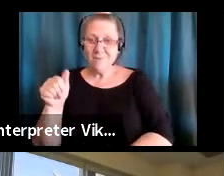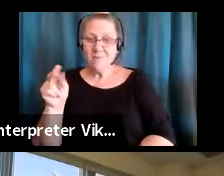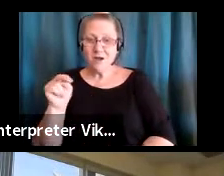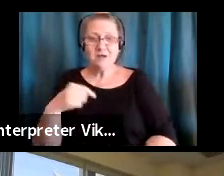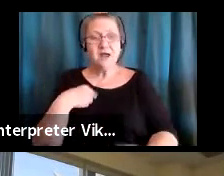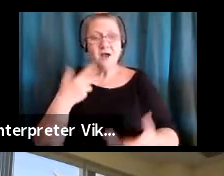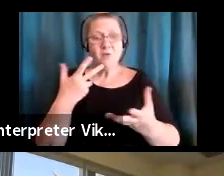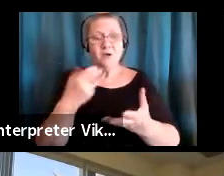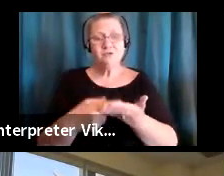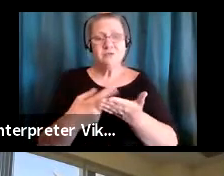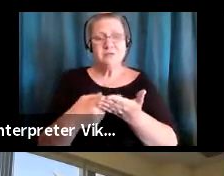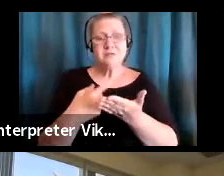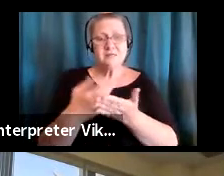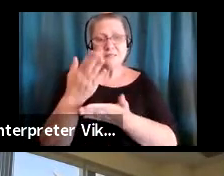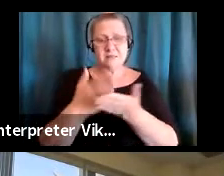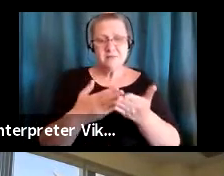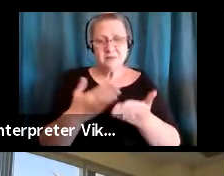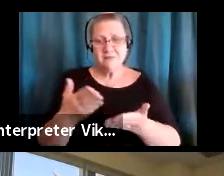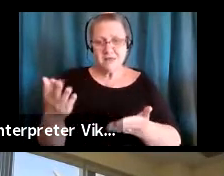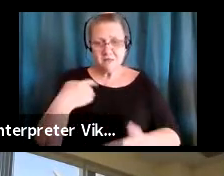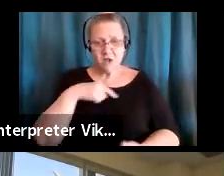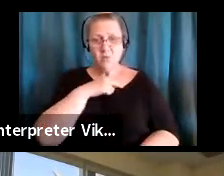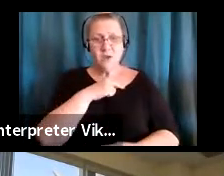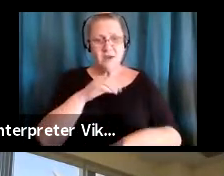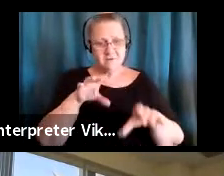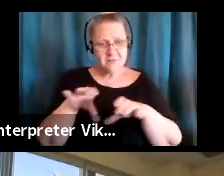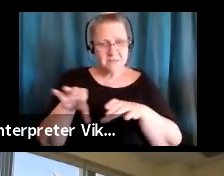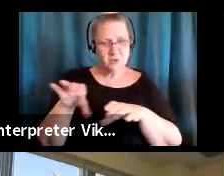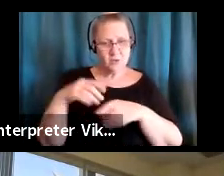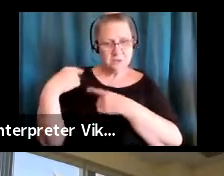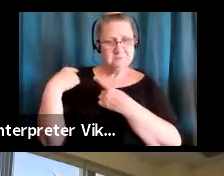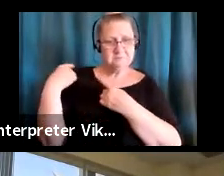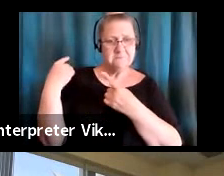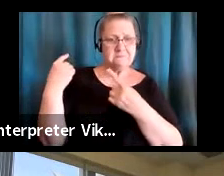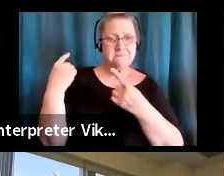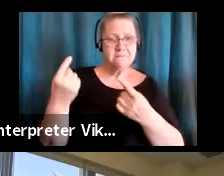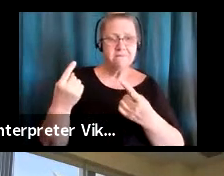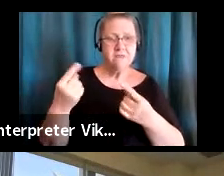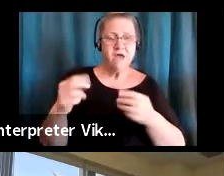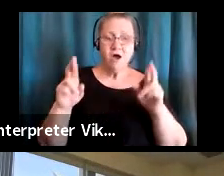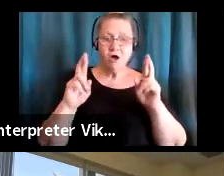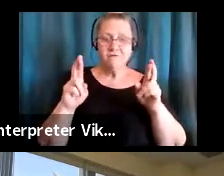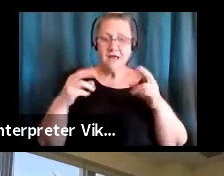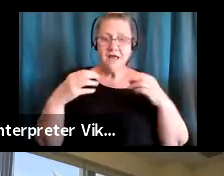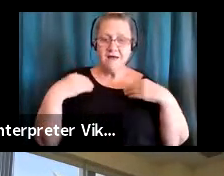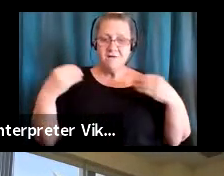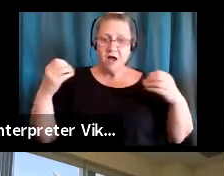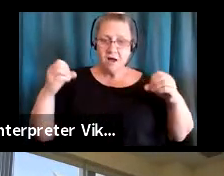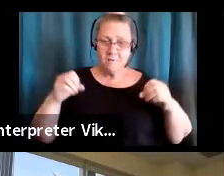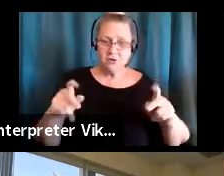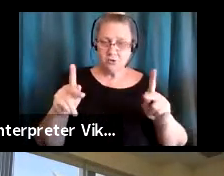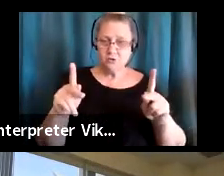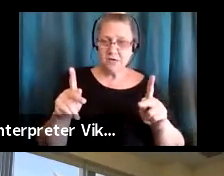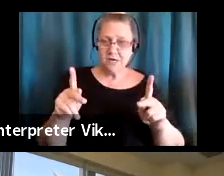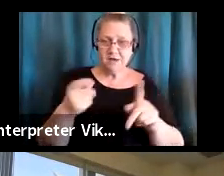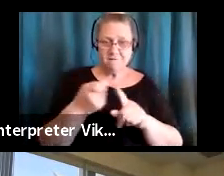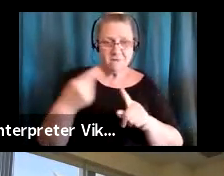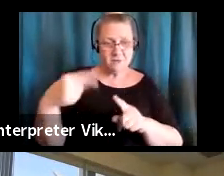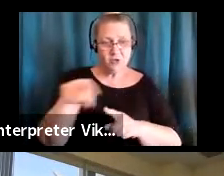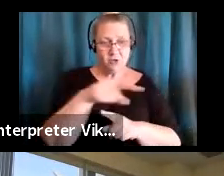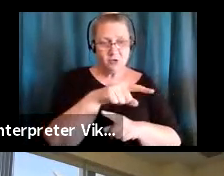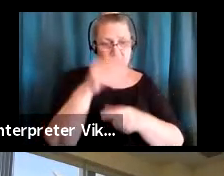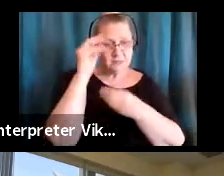employed and things that we're doing, and some of the things we're thinking about, and hopefully have an opportunity to hear if there's even more we should be doing from all of